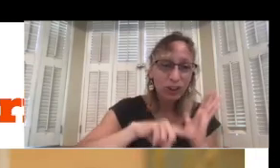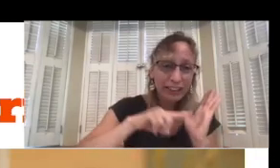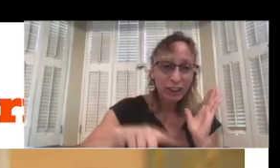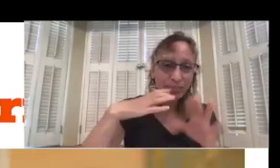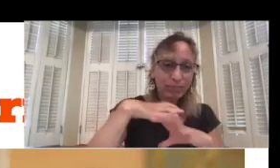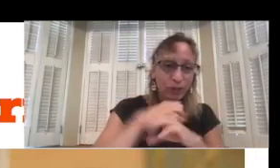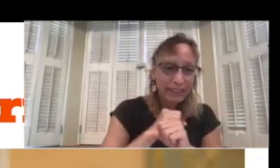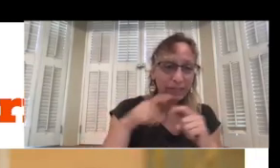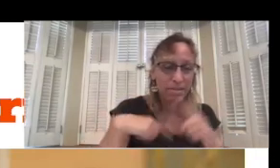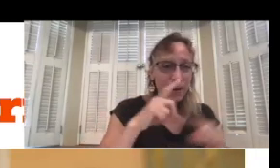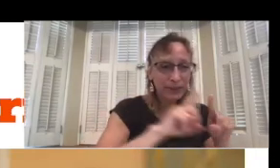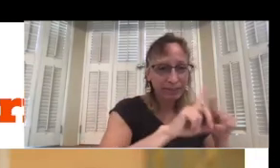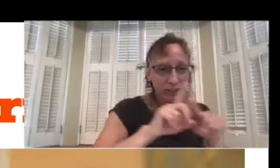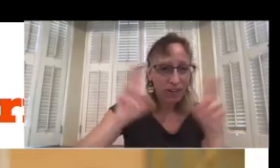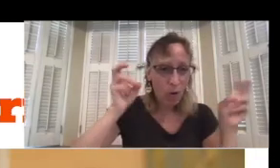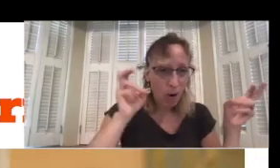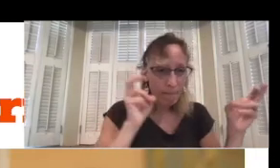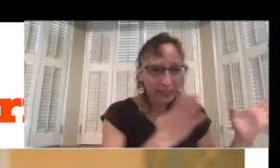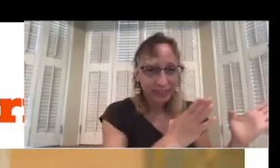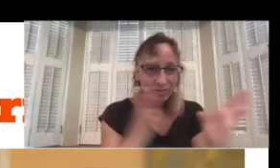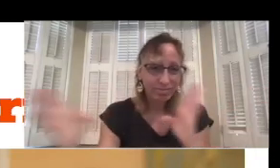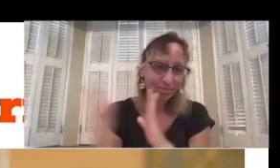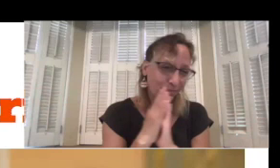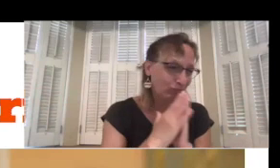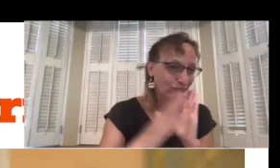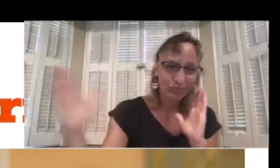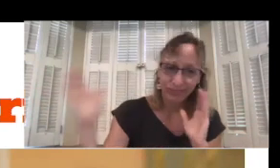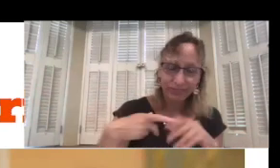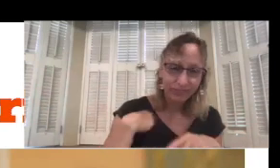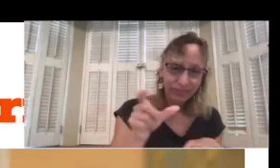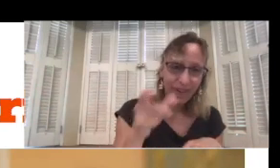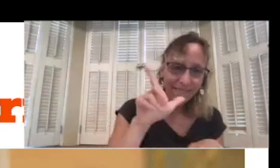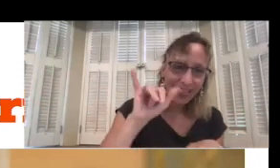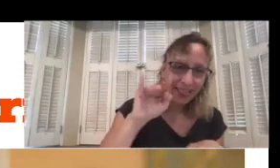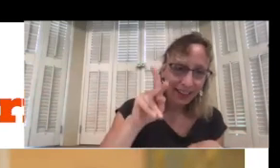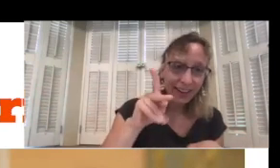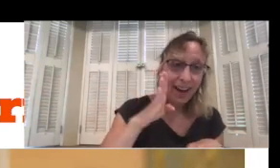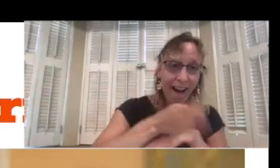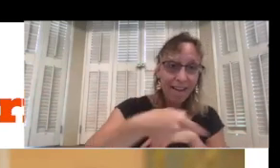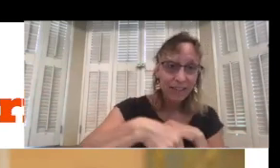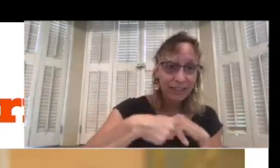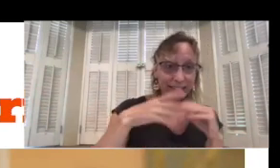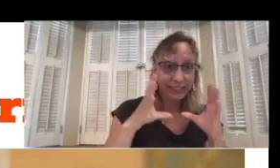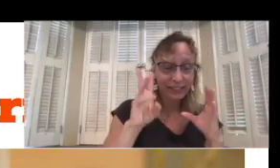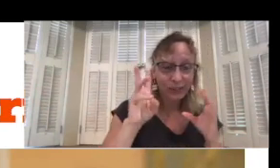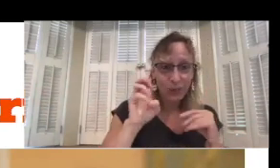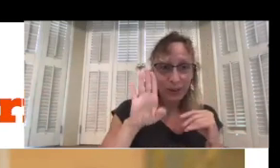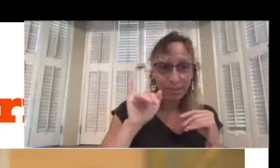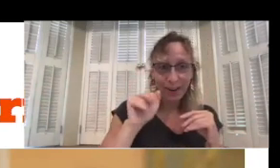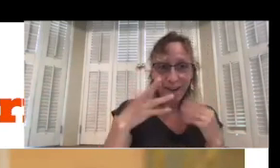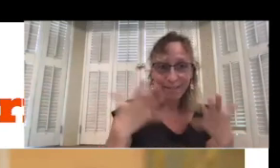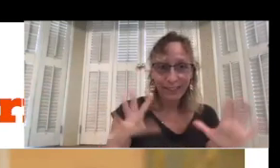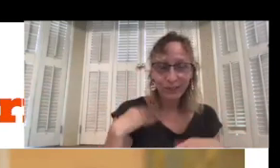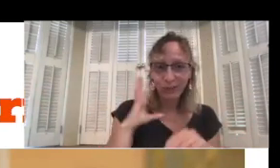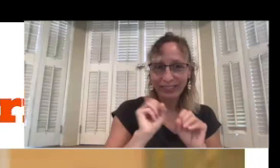all of you look at that website in order to see the several research briefs that we have on various topics.